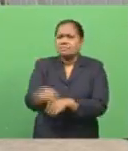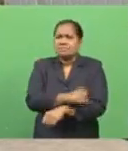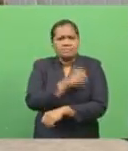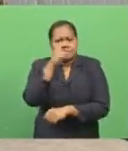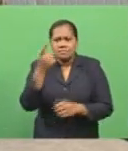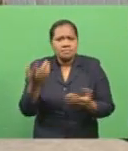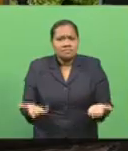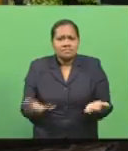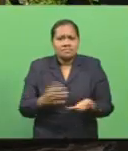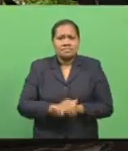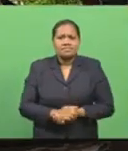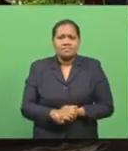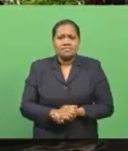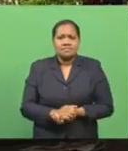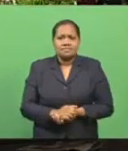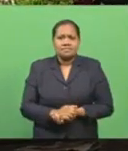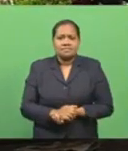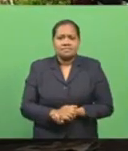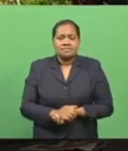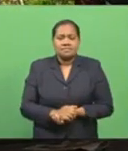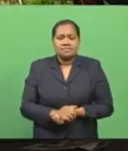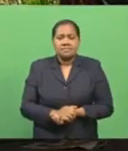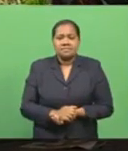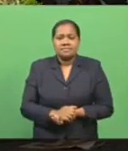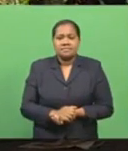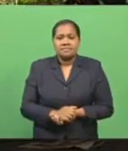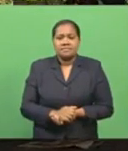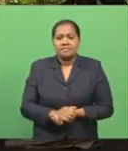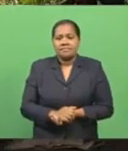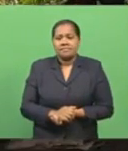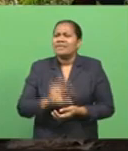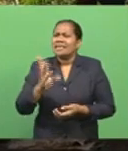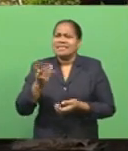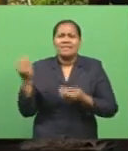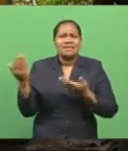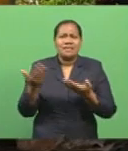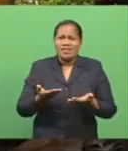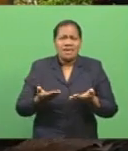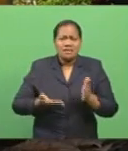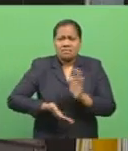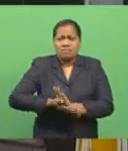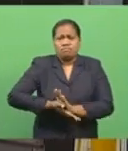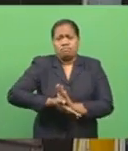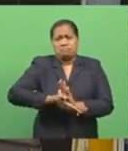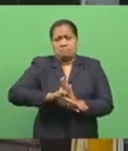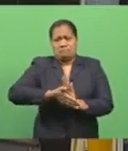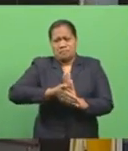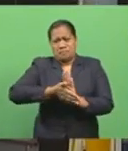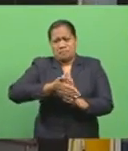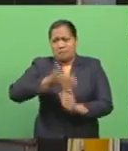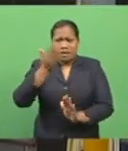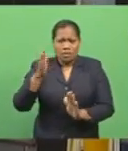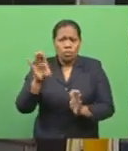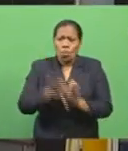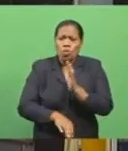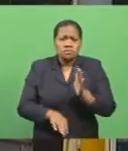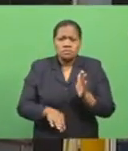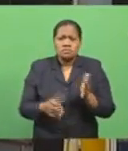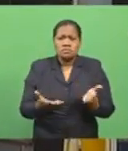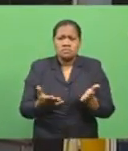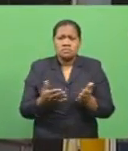air freight is too high. They're giving so high. It's more...